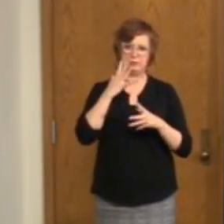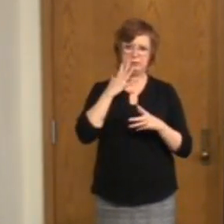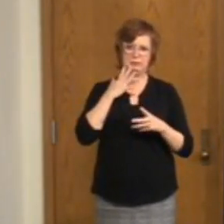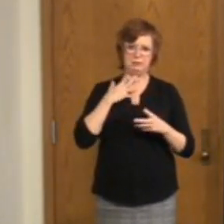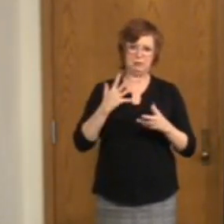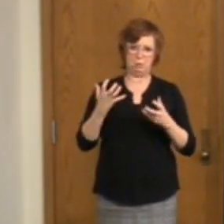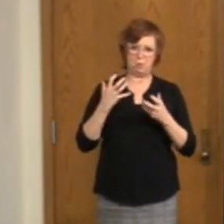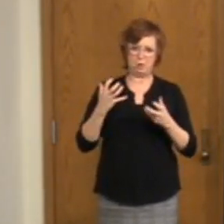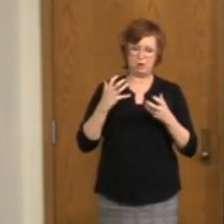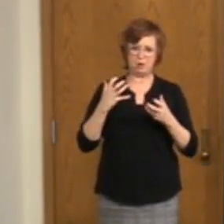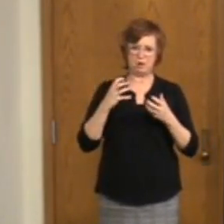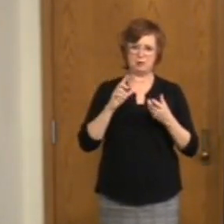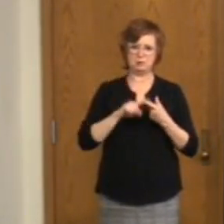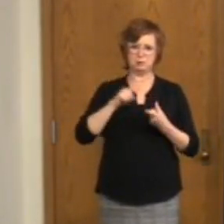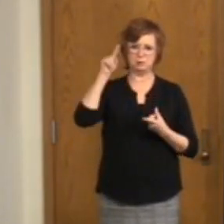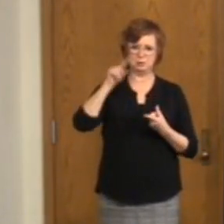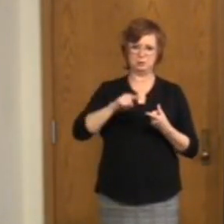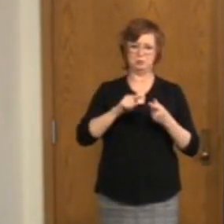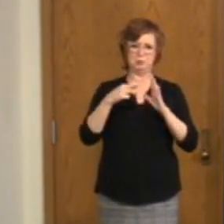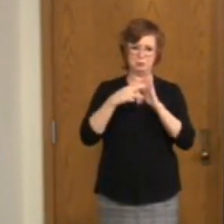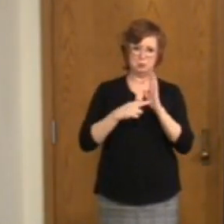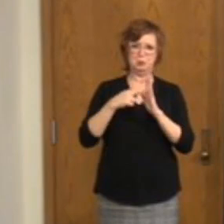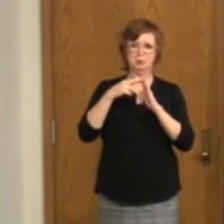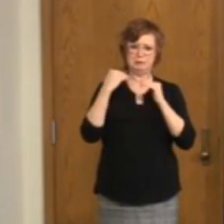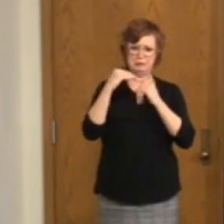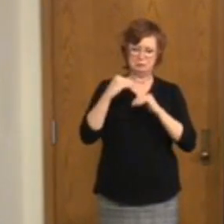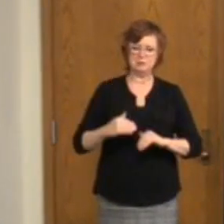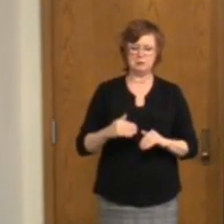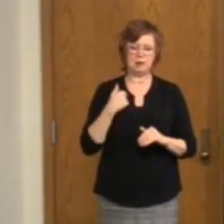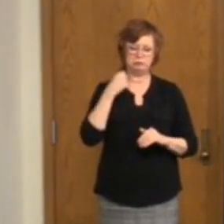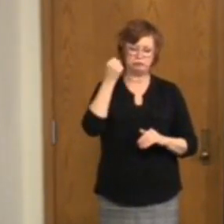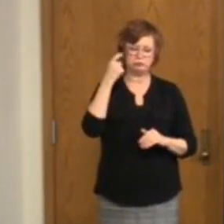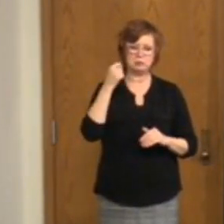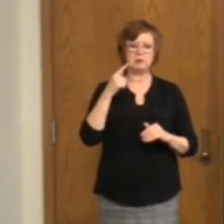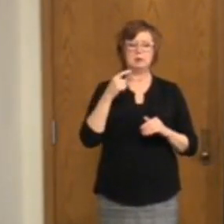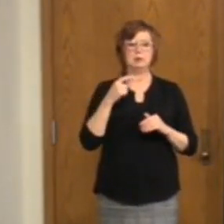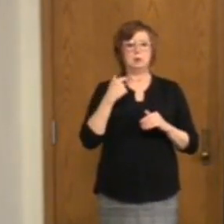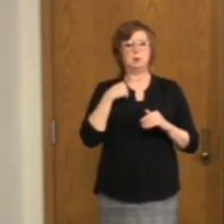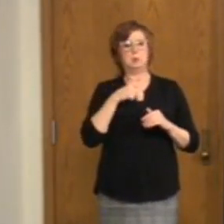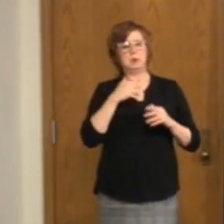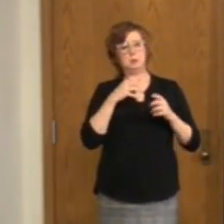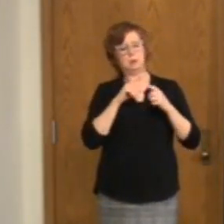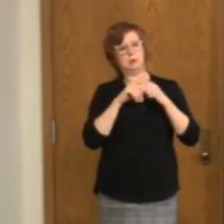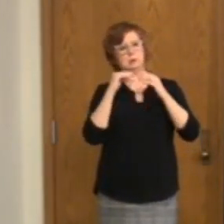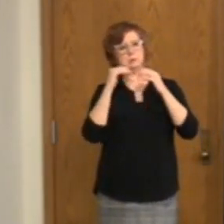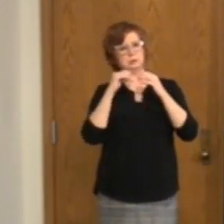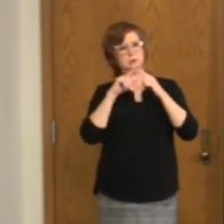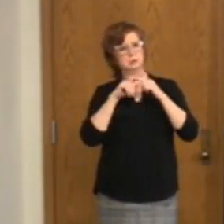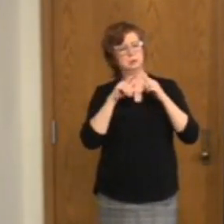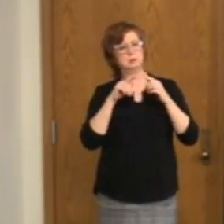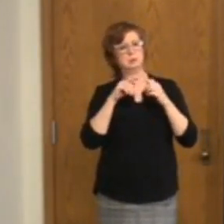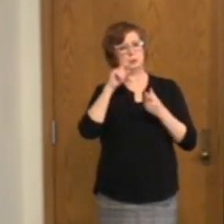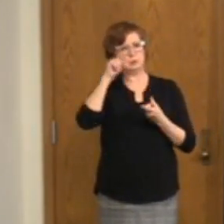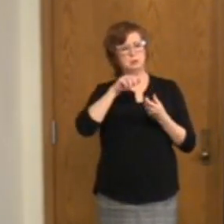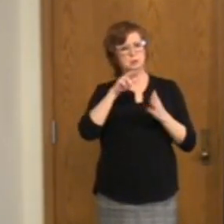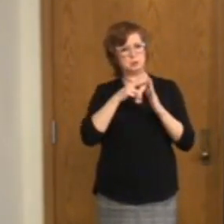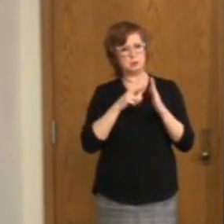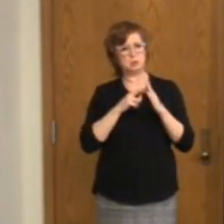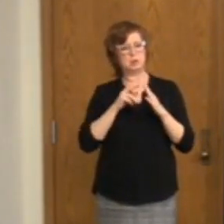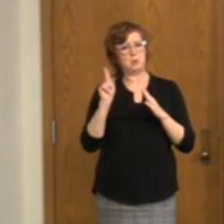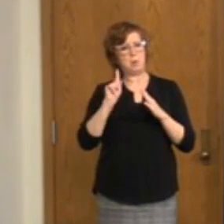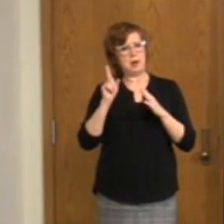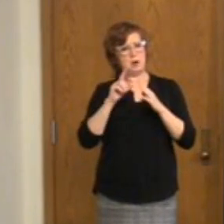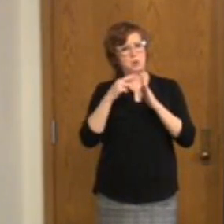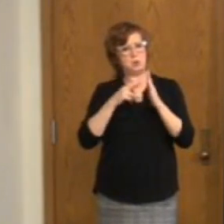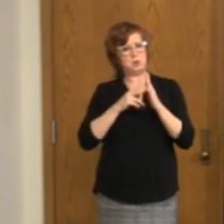of the current public health orders that are in place. In particular, the measures that are in place around limiting our household gatherings. Well,